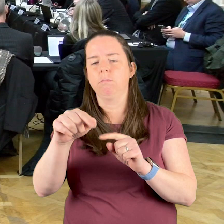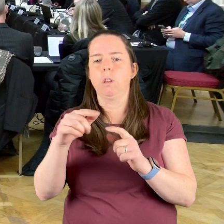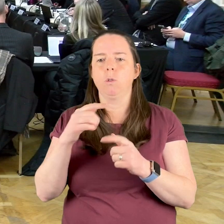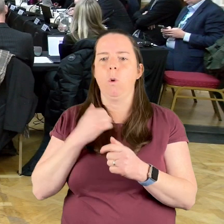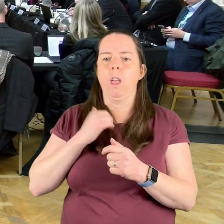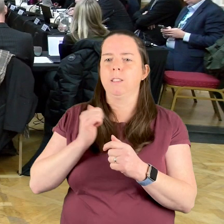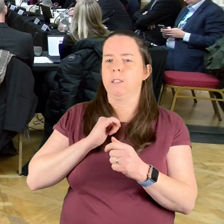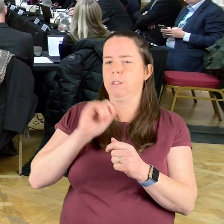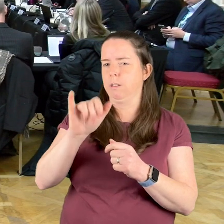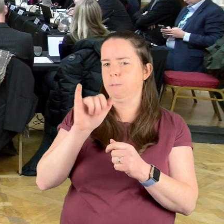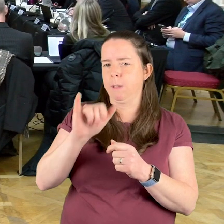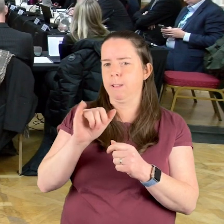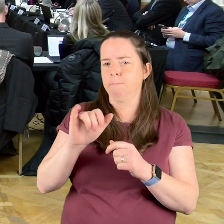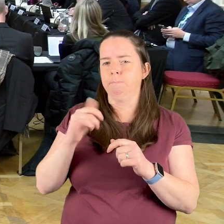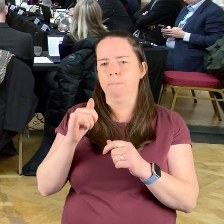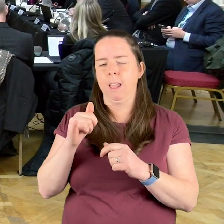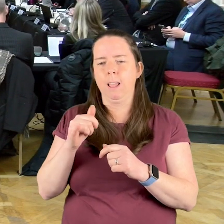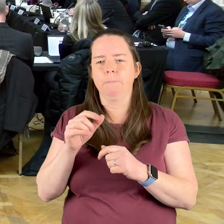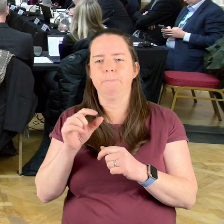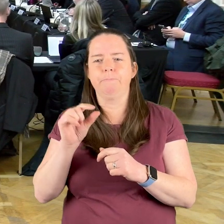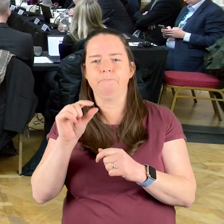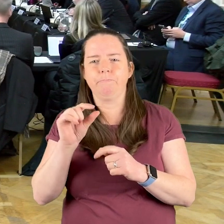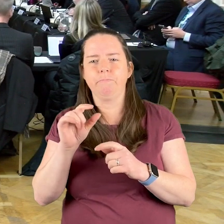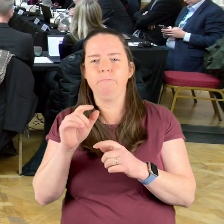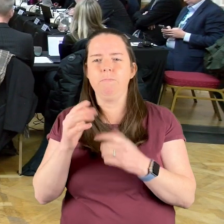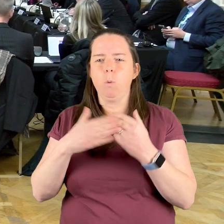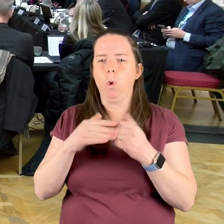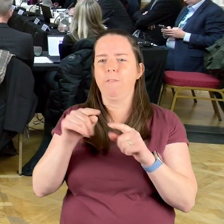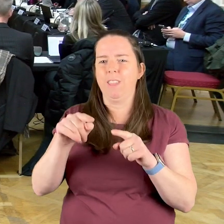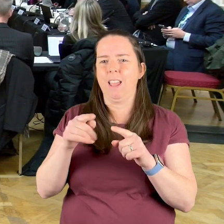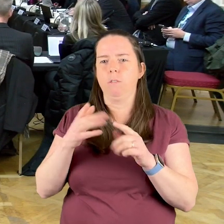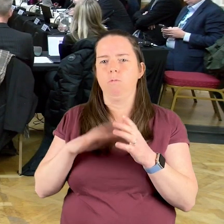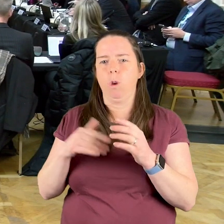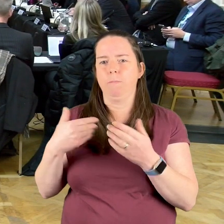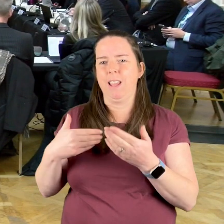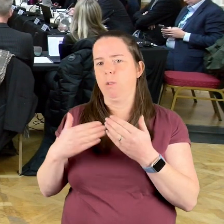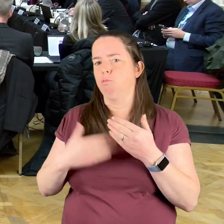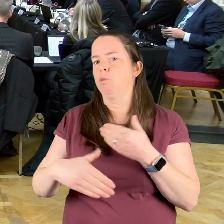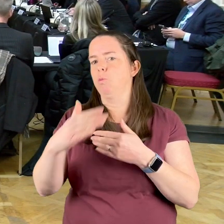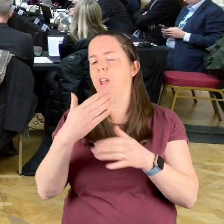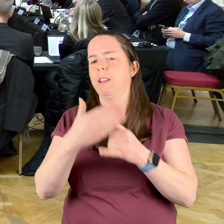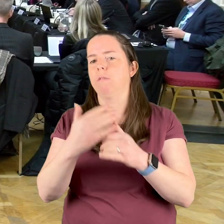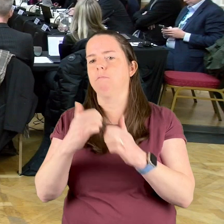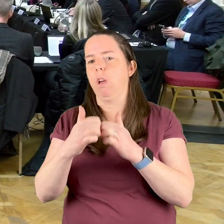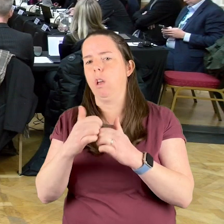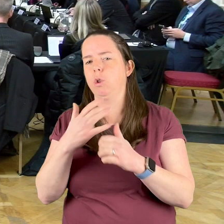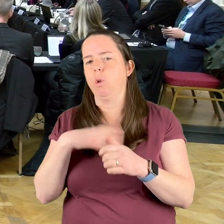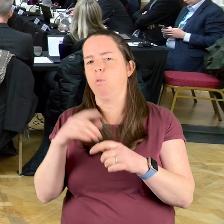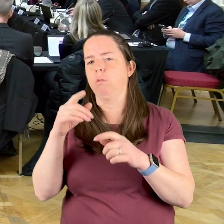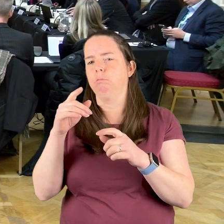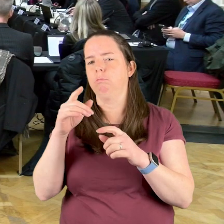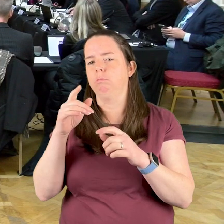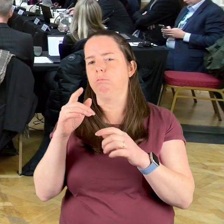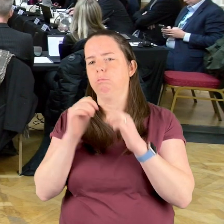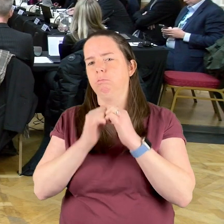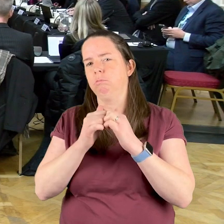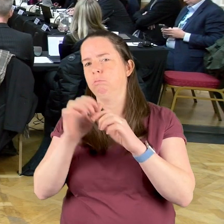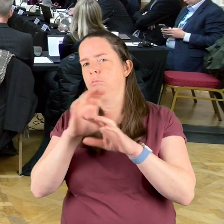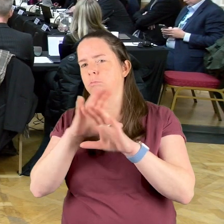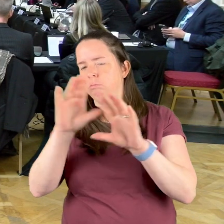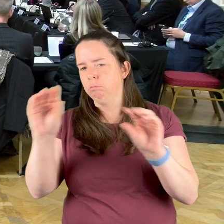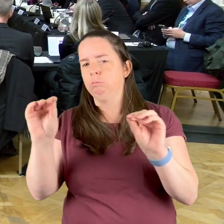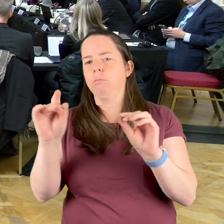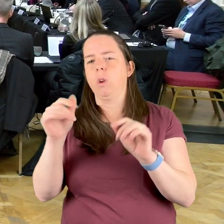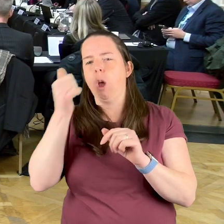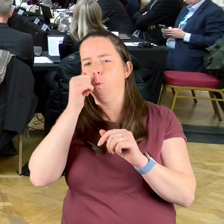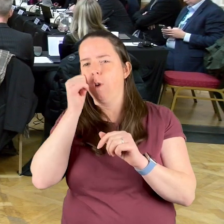end. I suspect there may be a little bit more of that as we go through from now to the end of March, so just worth board members being